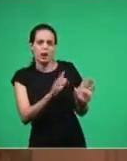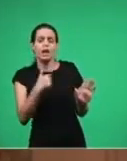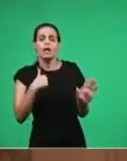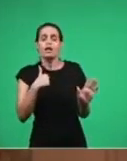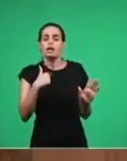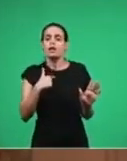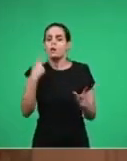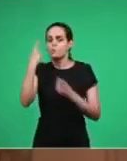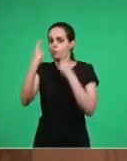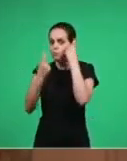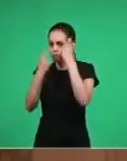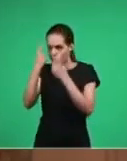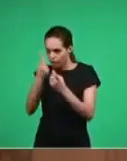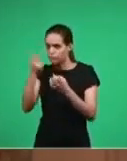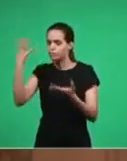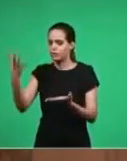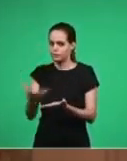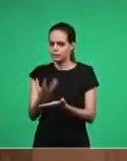the church has to be